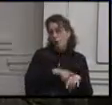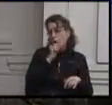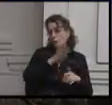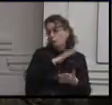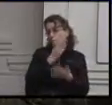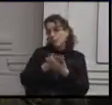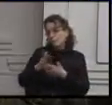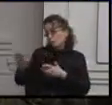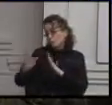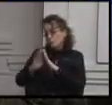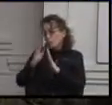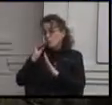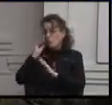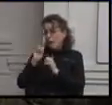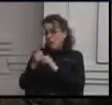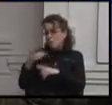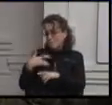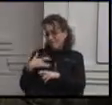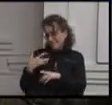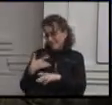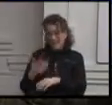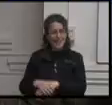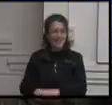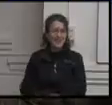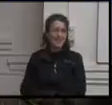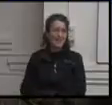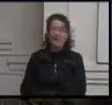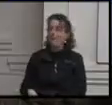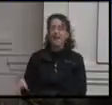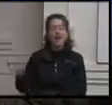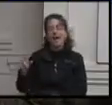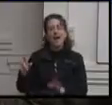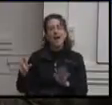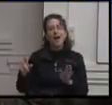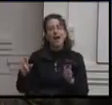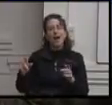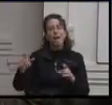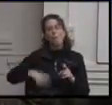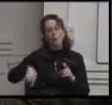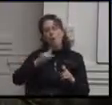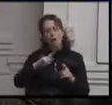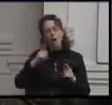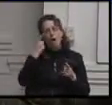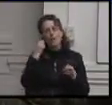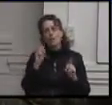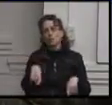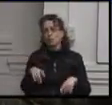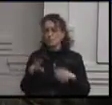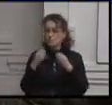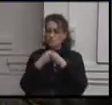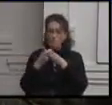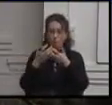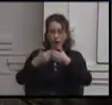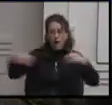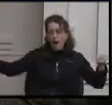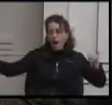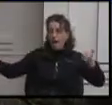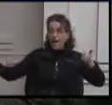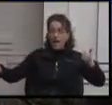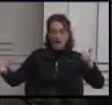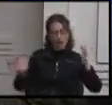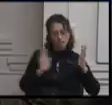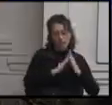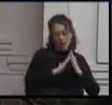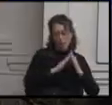people in Westby anyway. We don't need anything more to divide the town. But I was very appreciative of you of all the work you did, Patrick, in terms